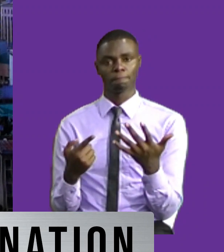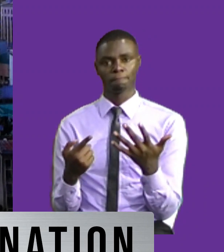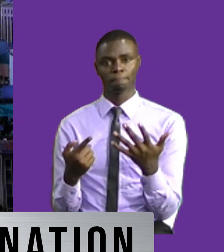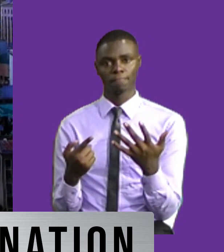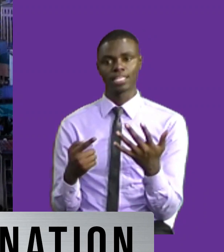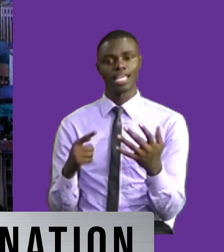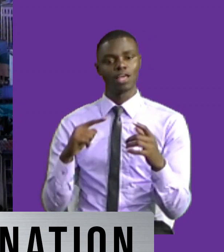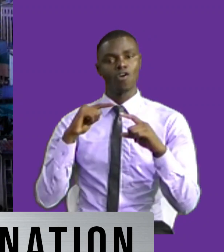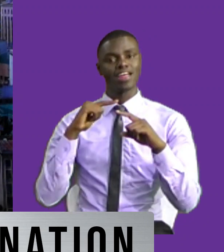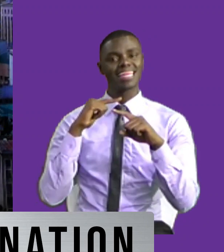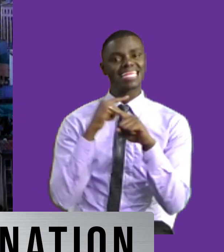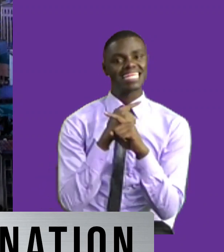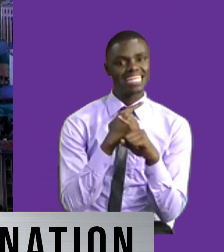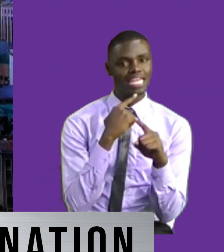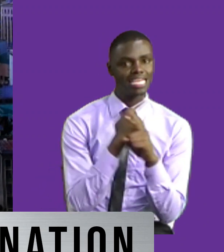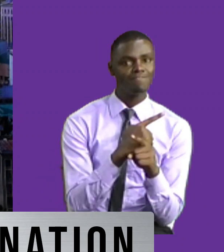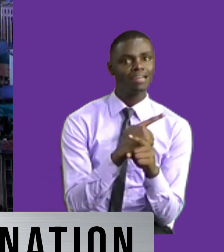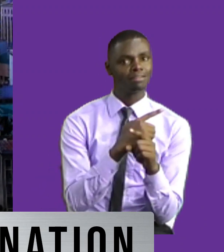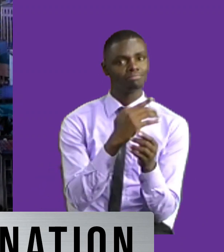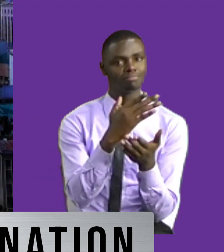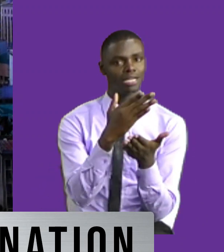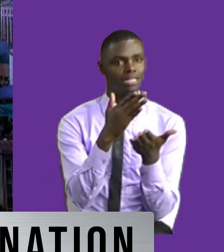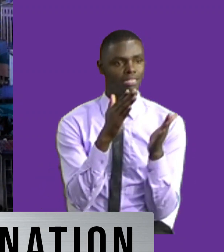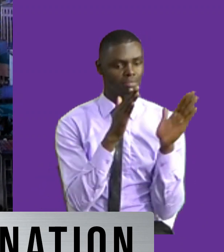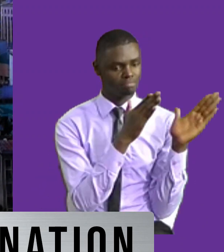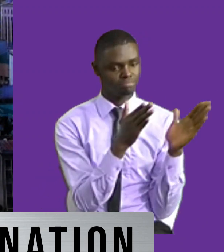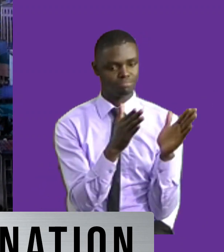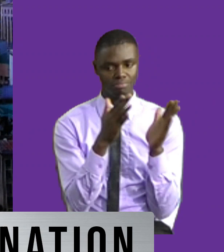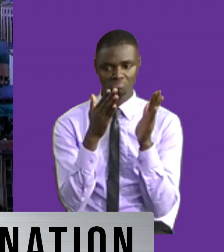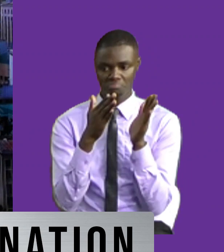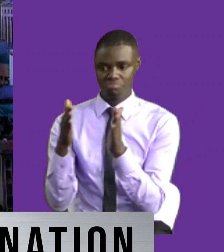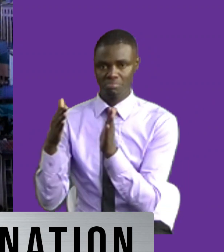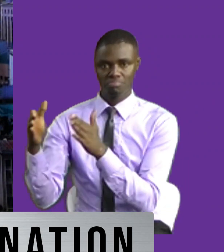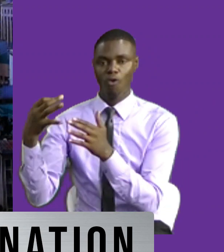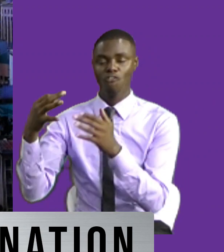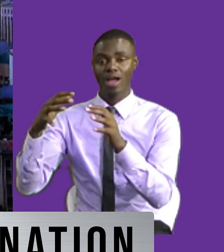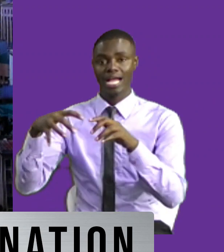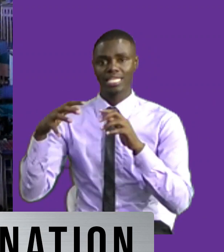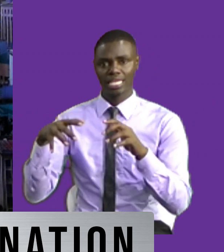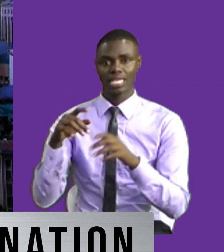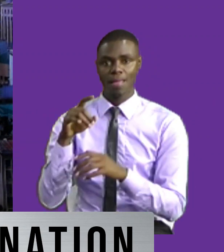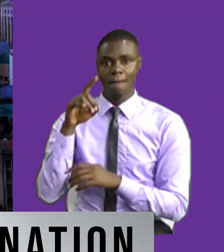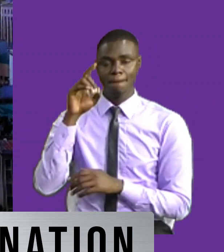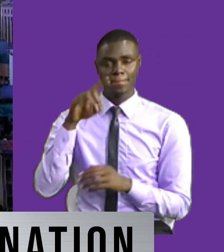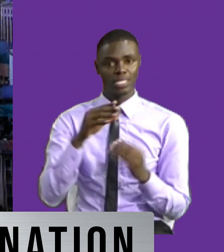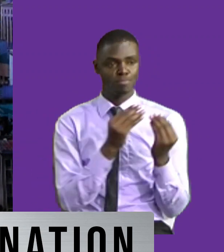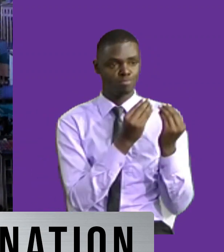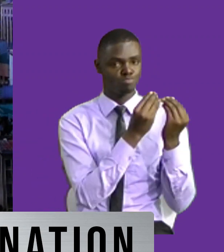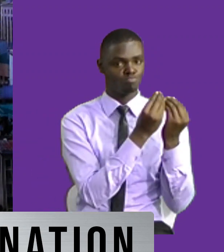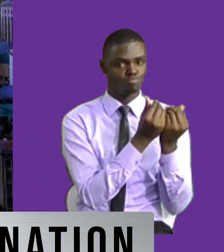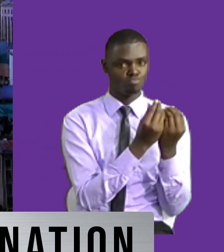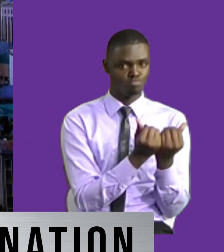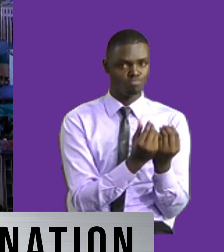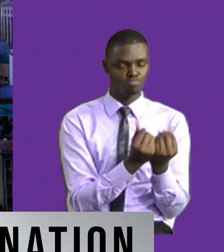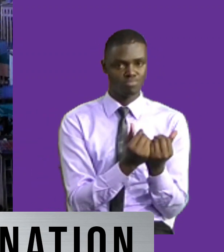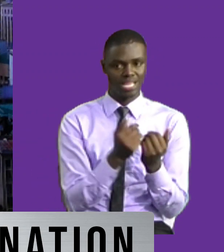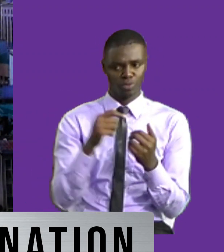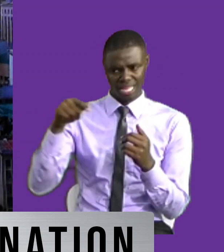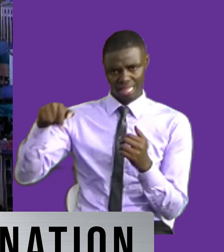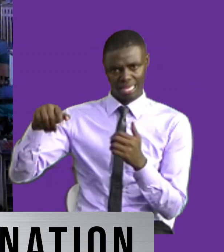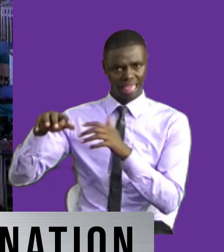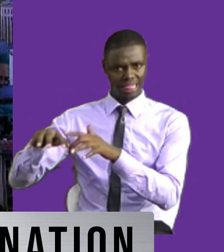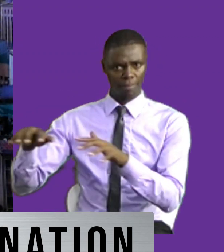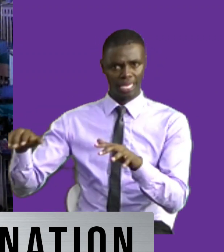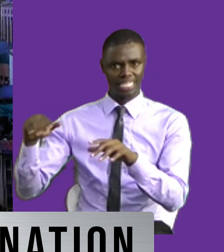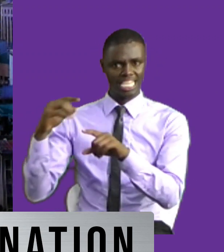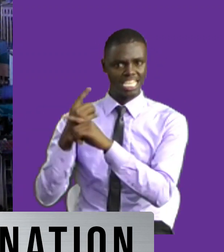the different segments of agriculture need to be addressed, especially in the markets,